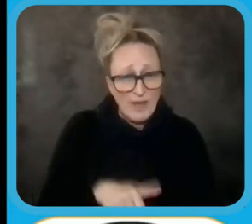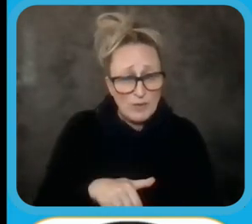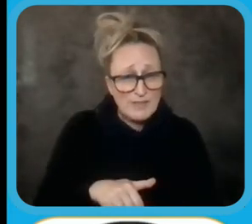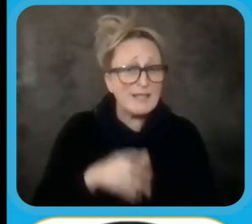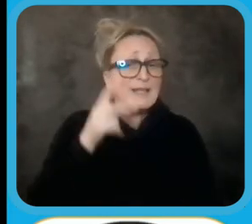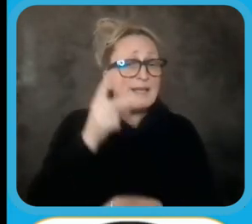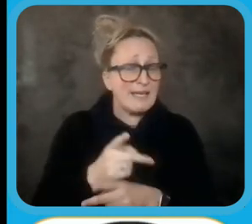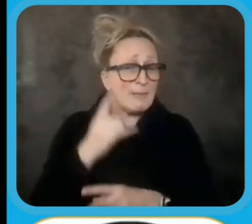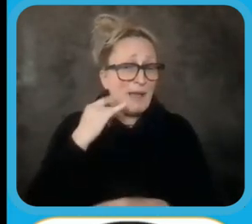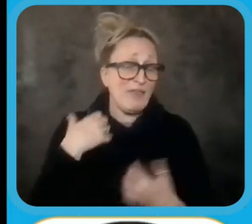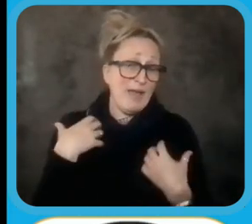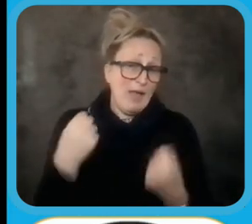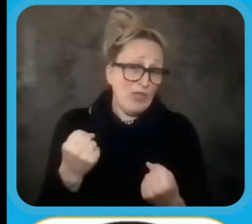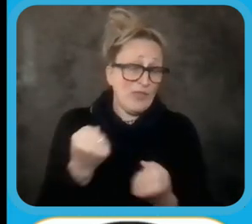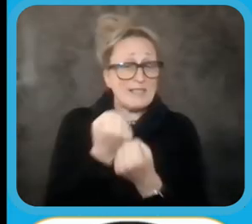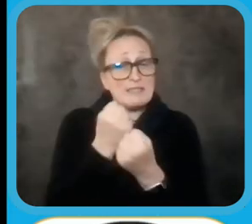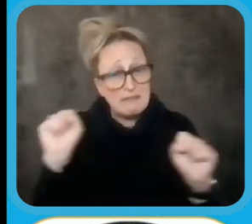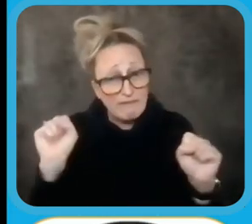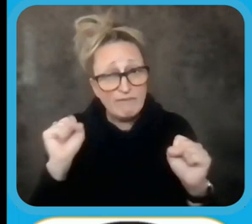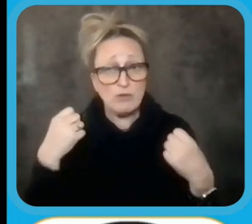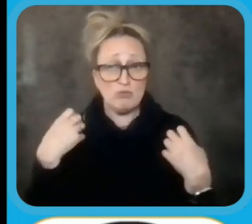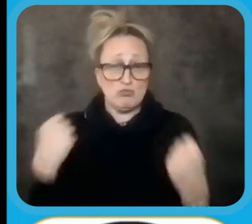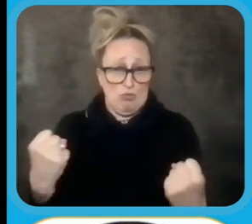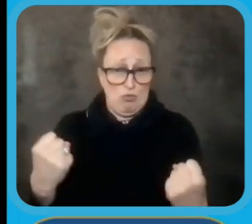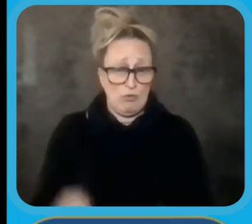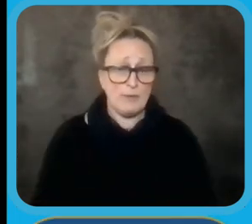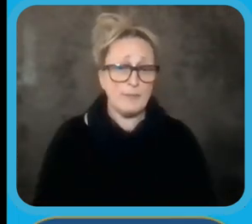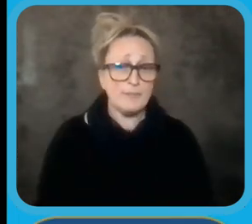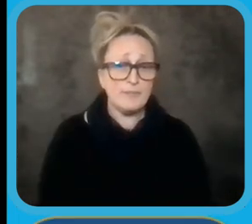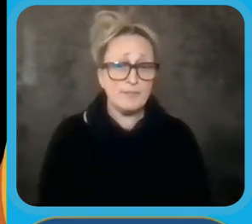California healthy, safe, and strong.